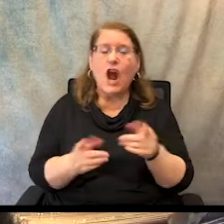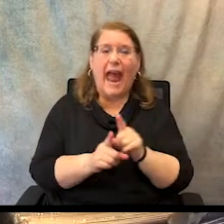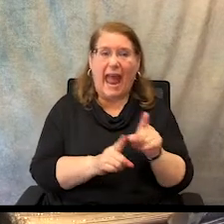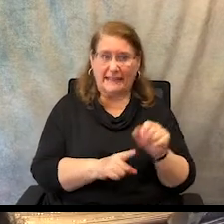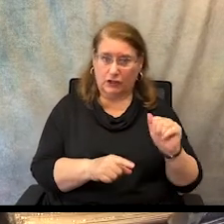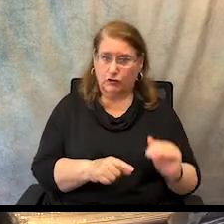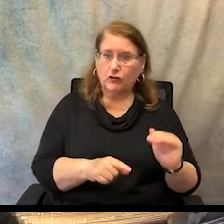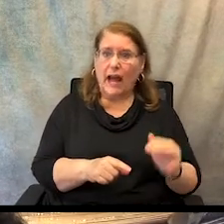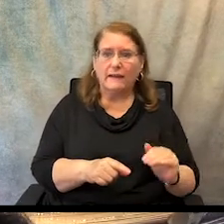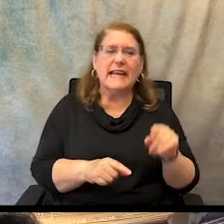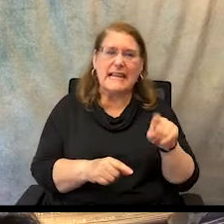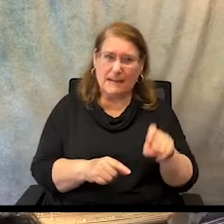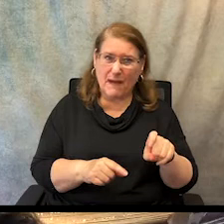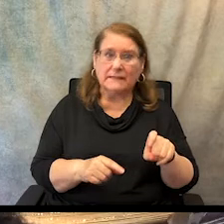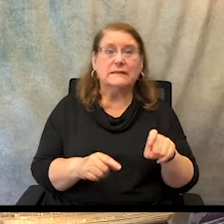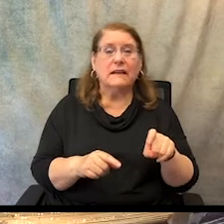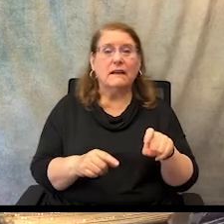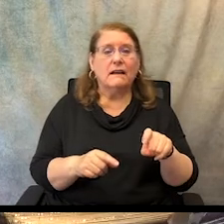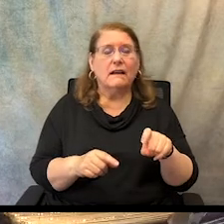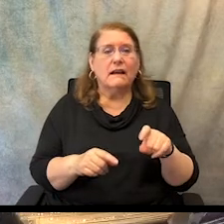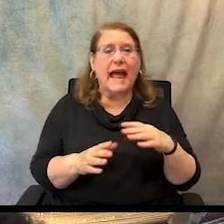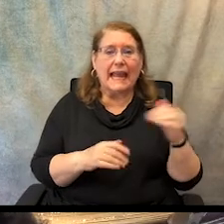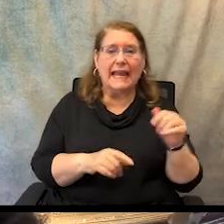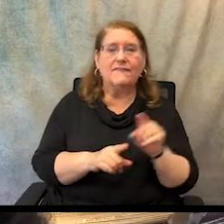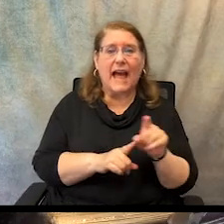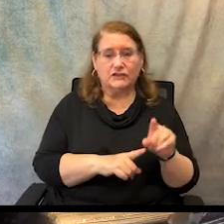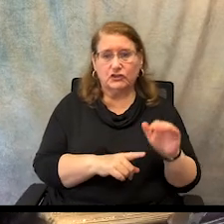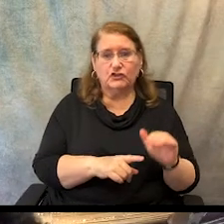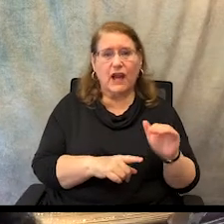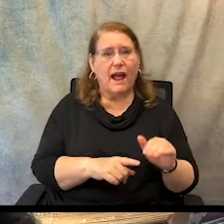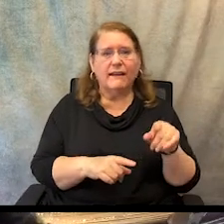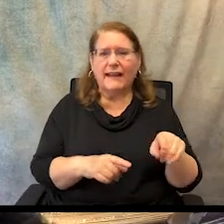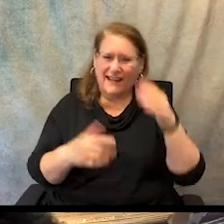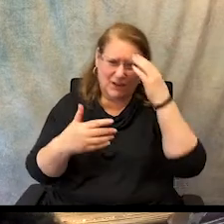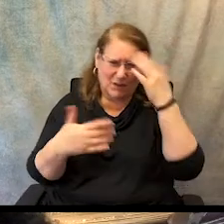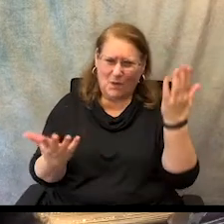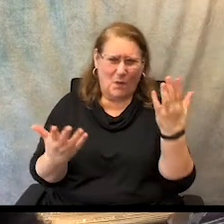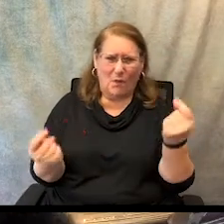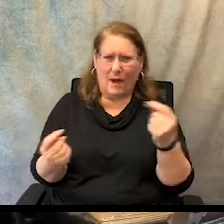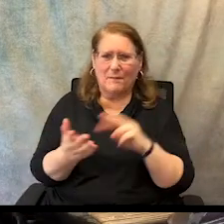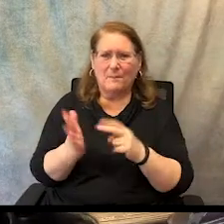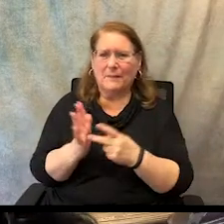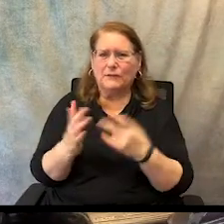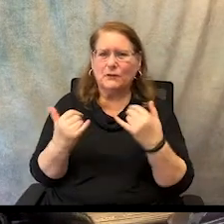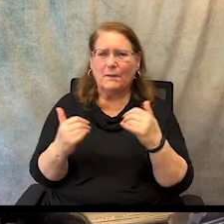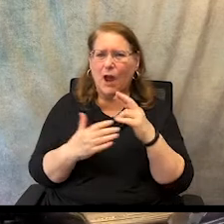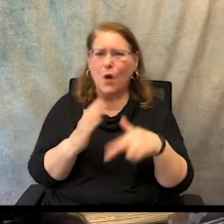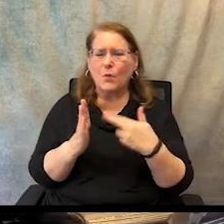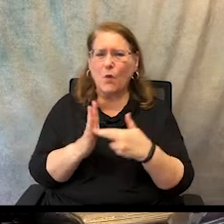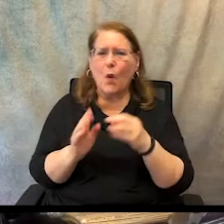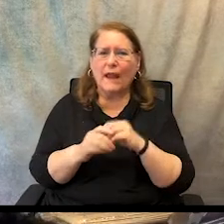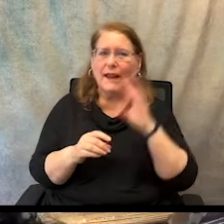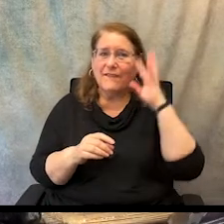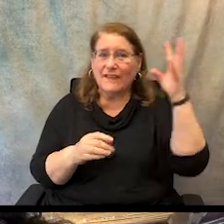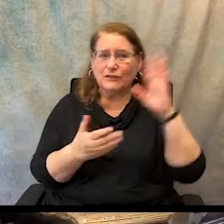child. He must leave his childhood. He don't know what does it mean to play a main role in the movie, in the fiction